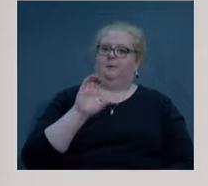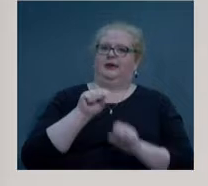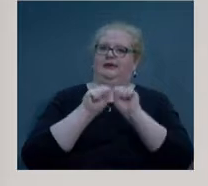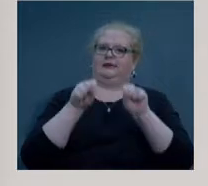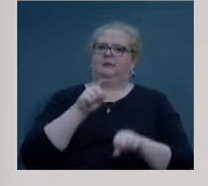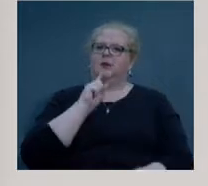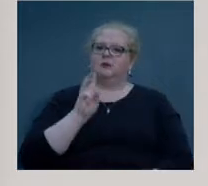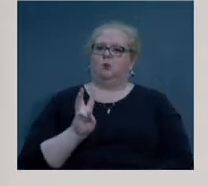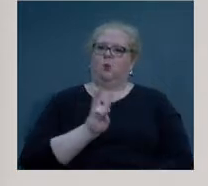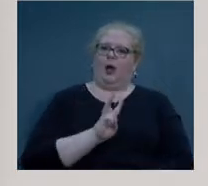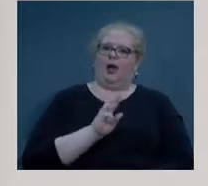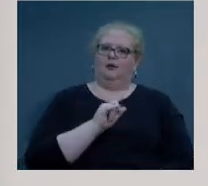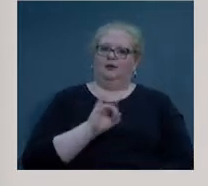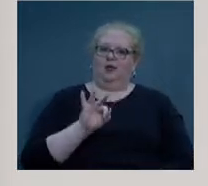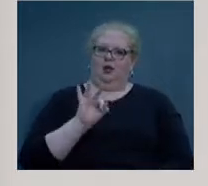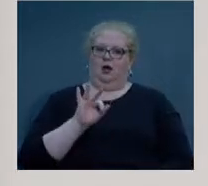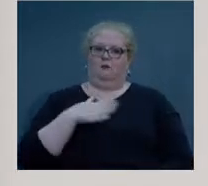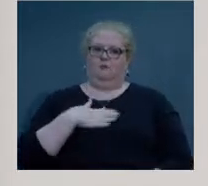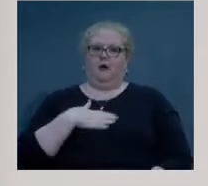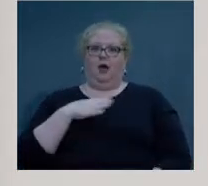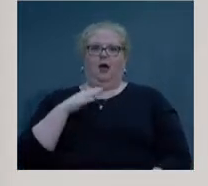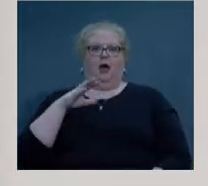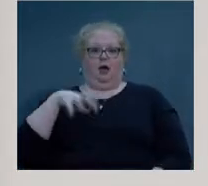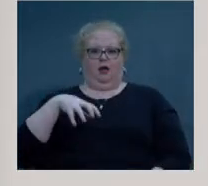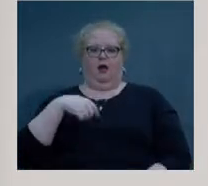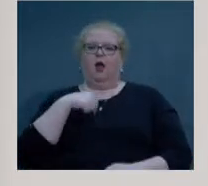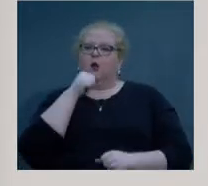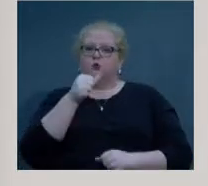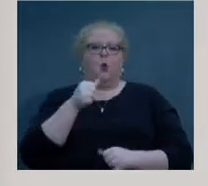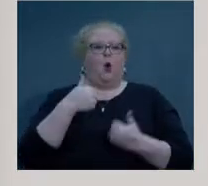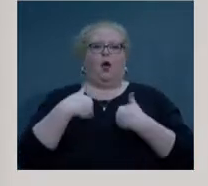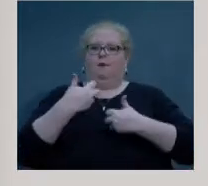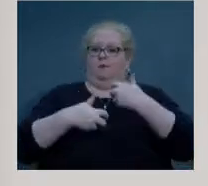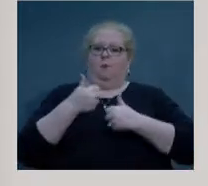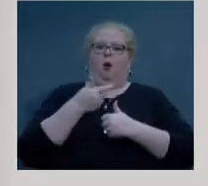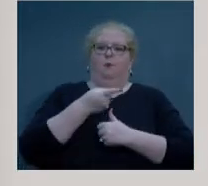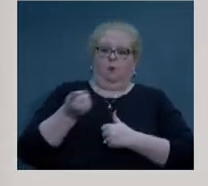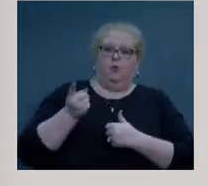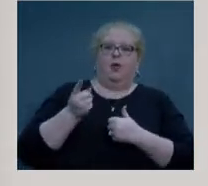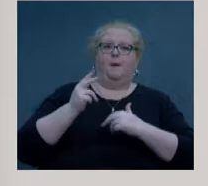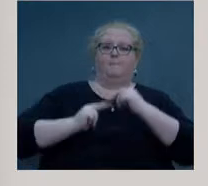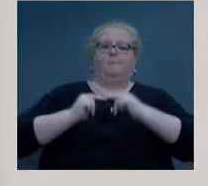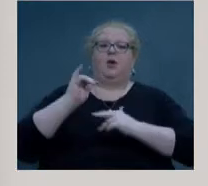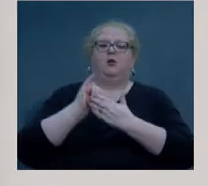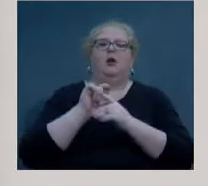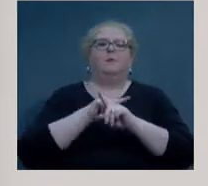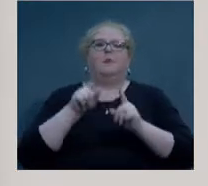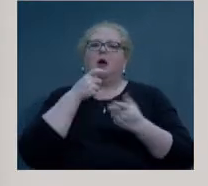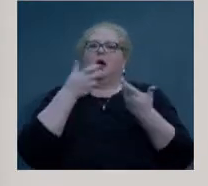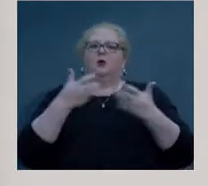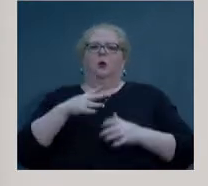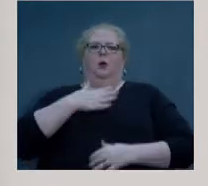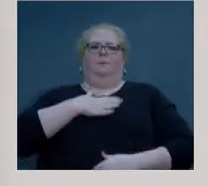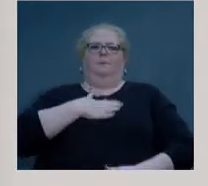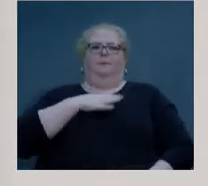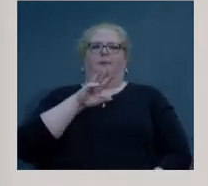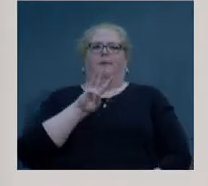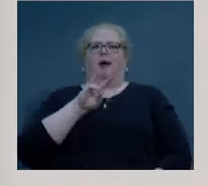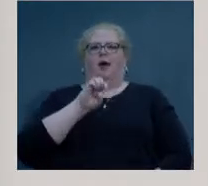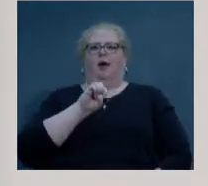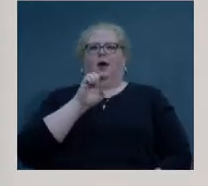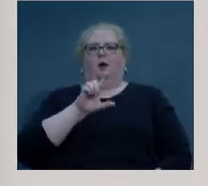have a problem at all with them building. I just don't want my well to be